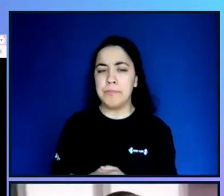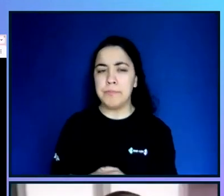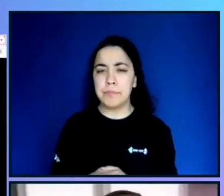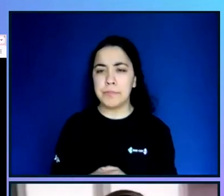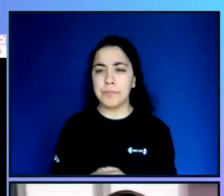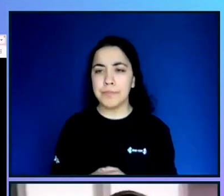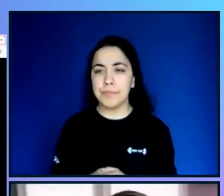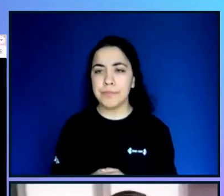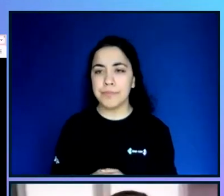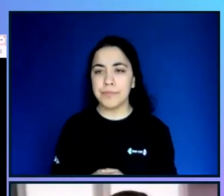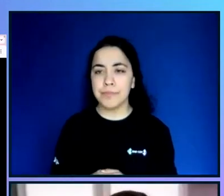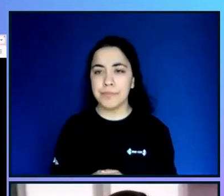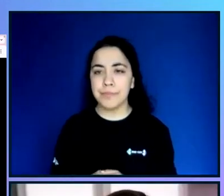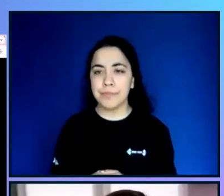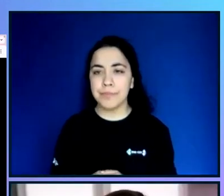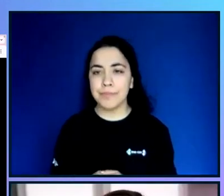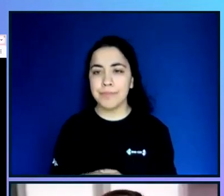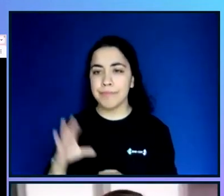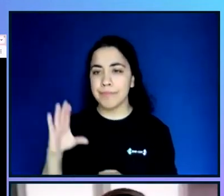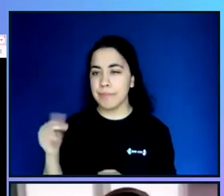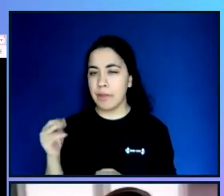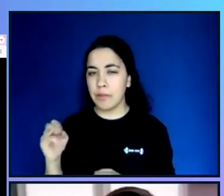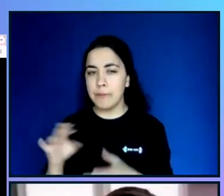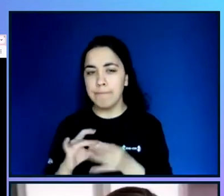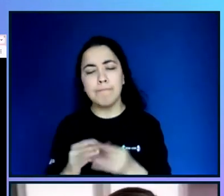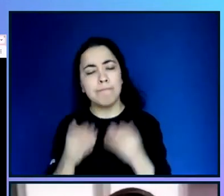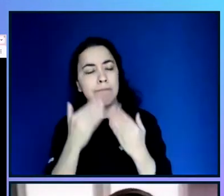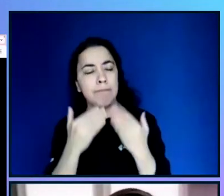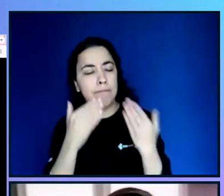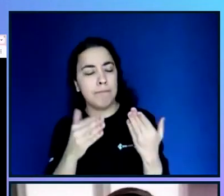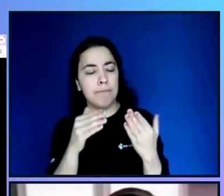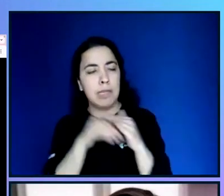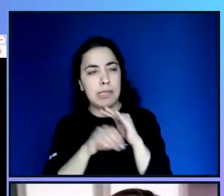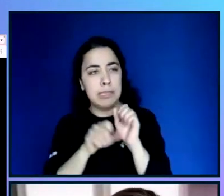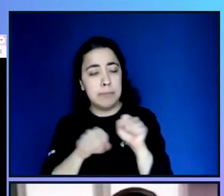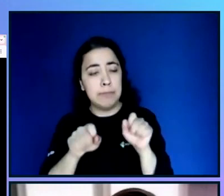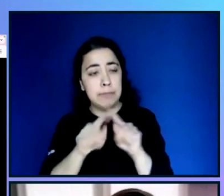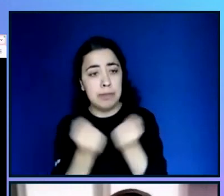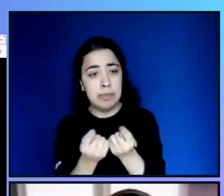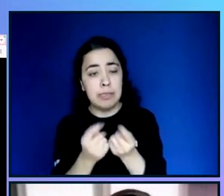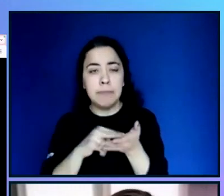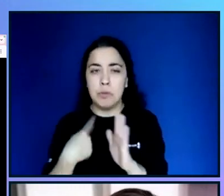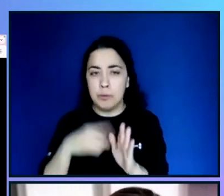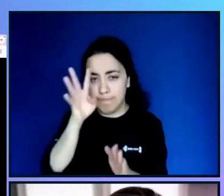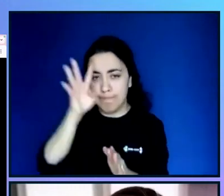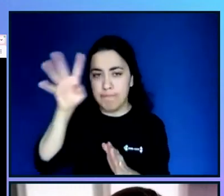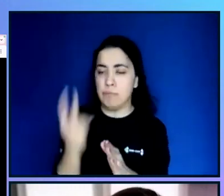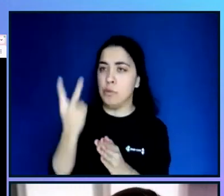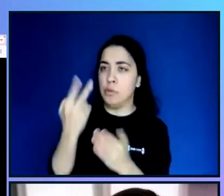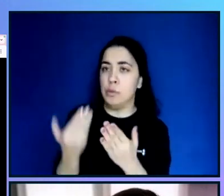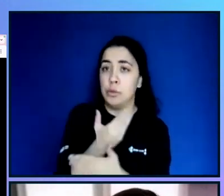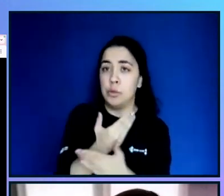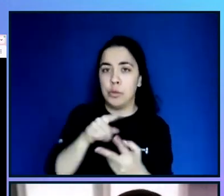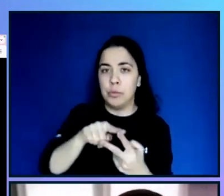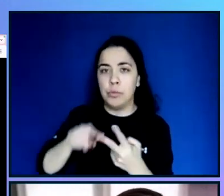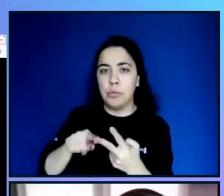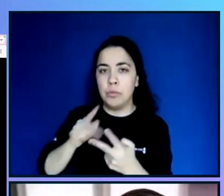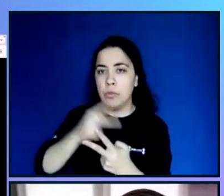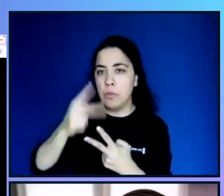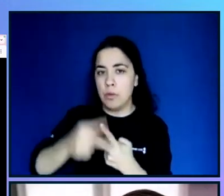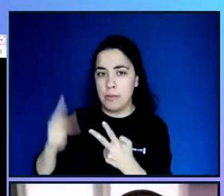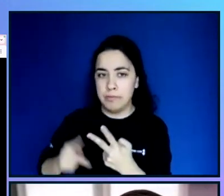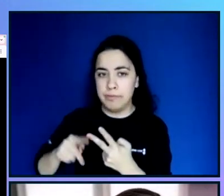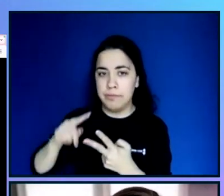Thanks to our accessibility team, we had the ability to develop 2 new programs in 2023,